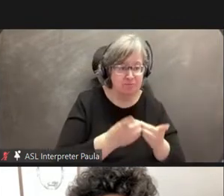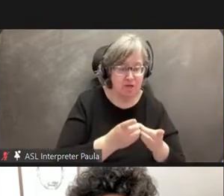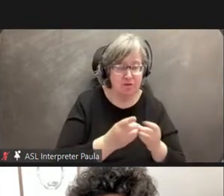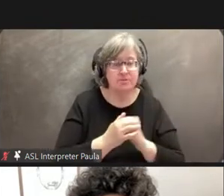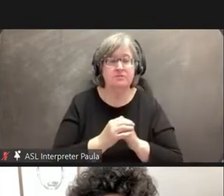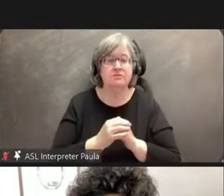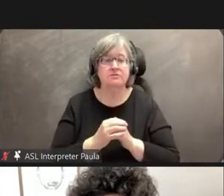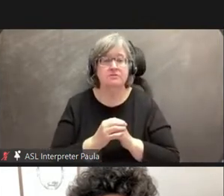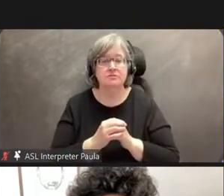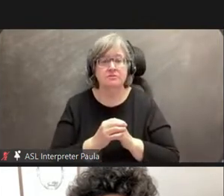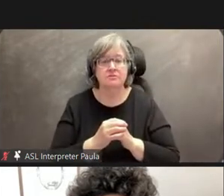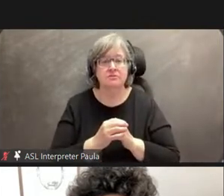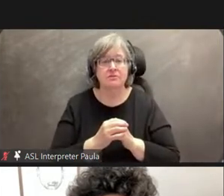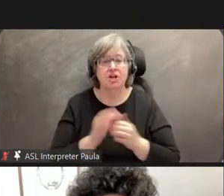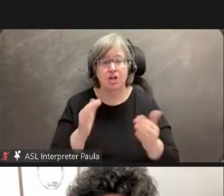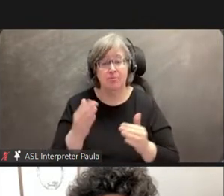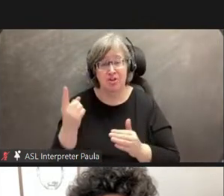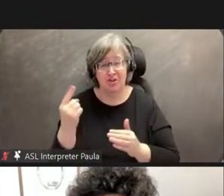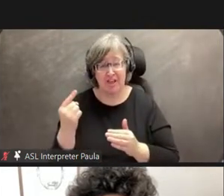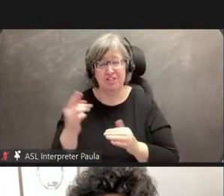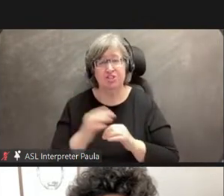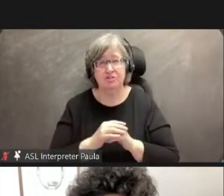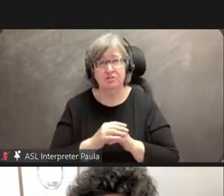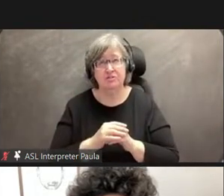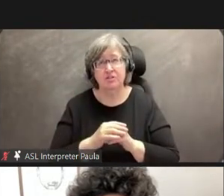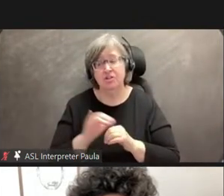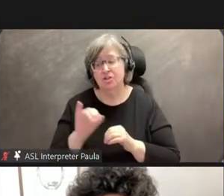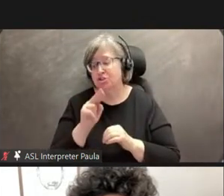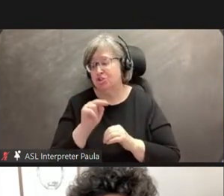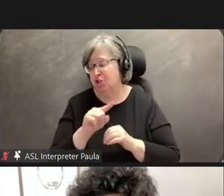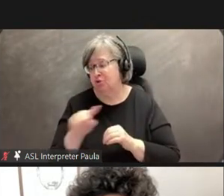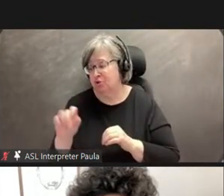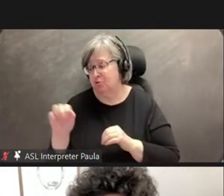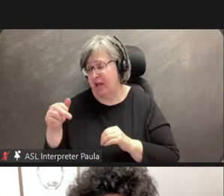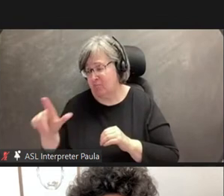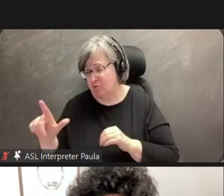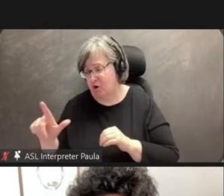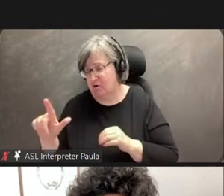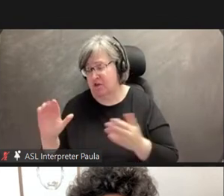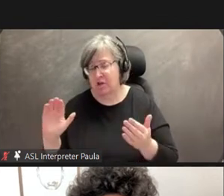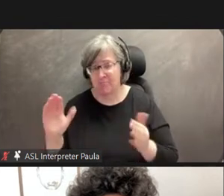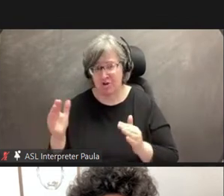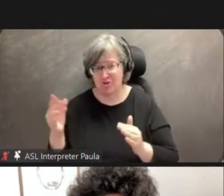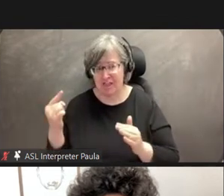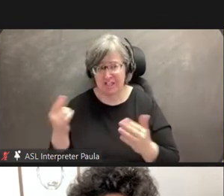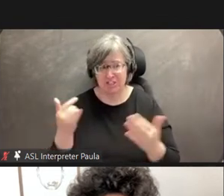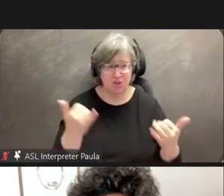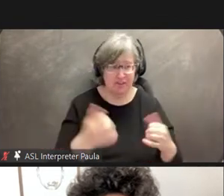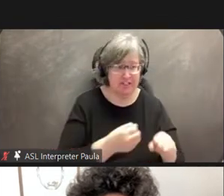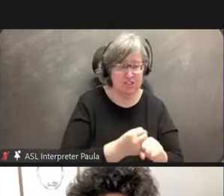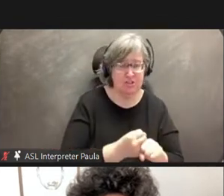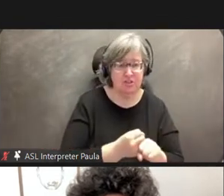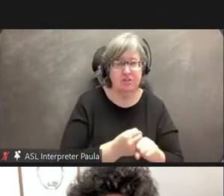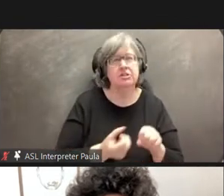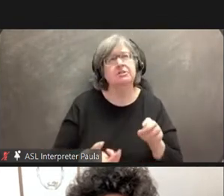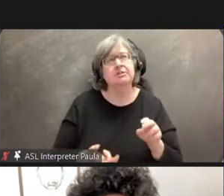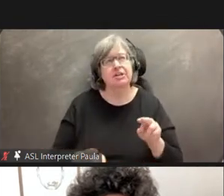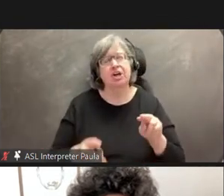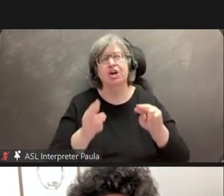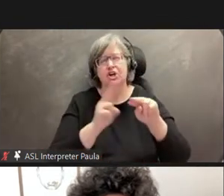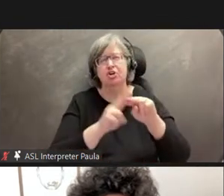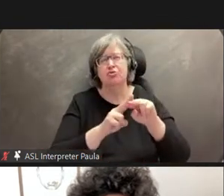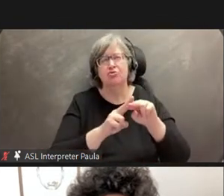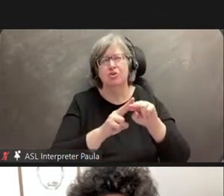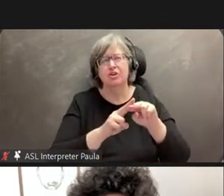over last year, the same time frame, January to April, by over